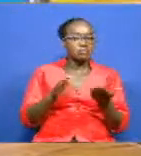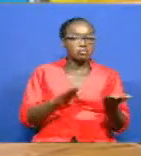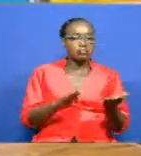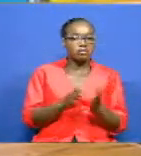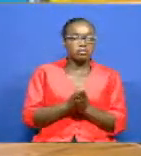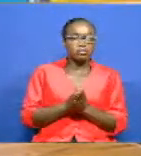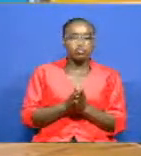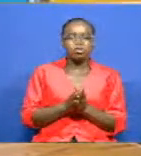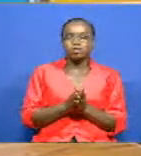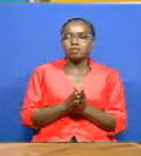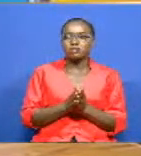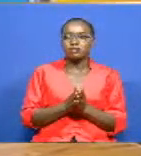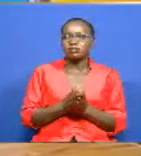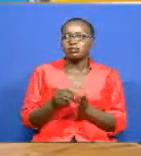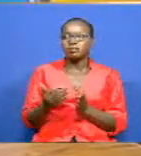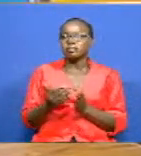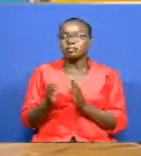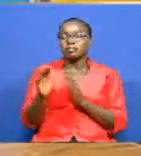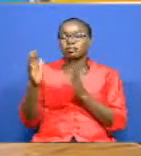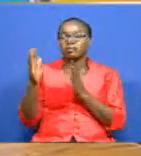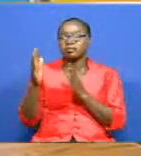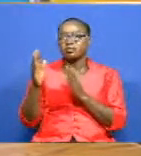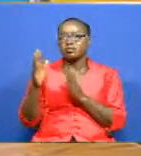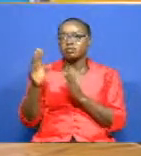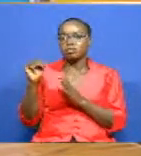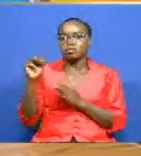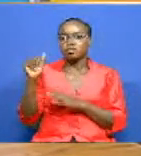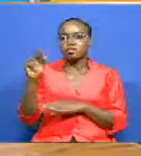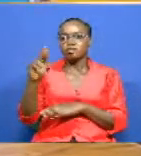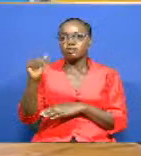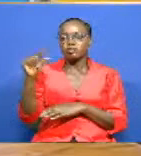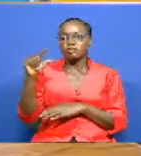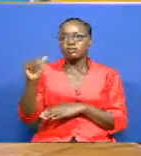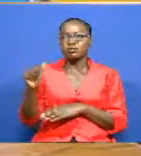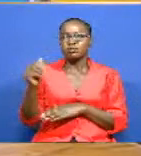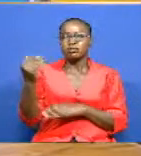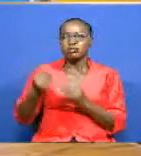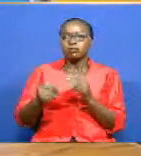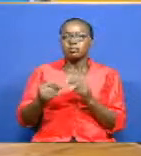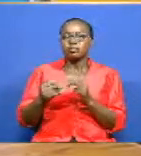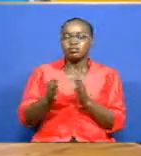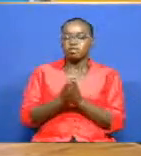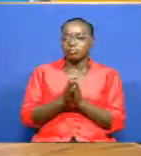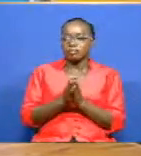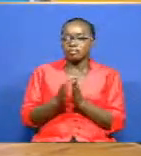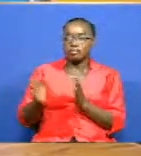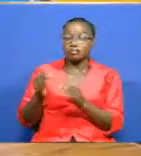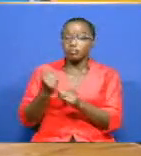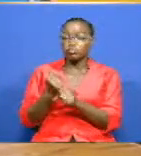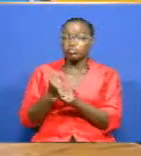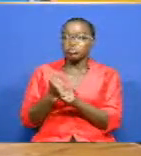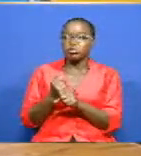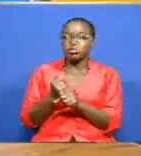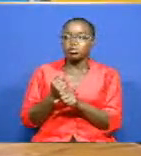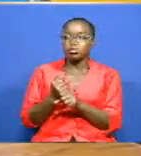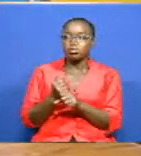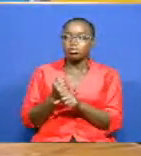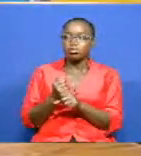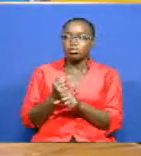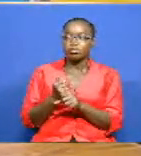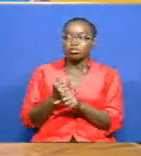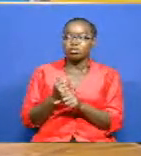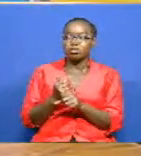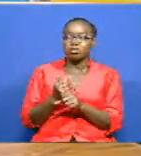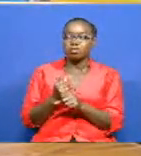one saying that they congratulate Maraga for having completed his term. This one also saying, what